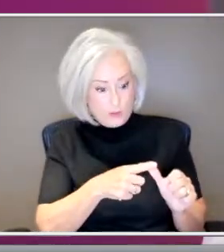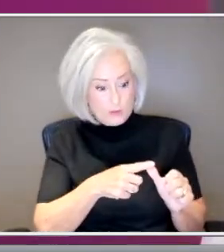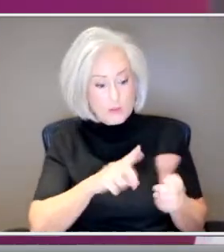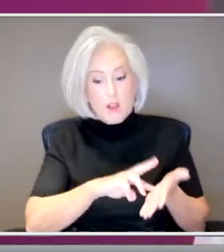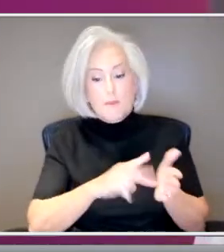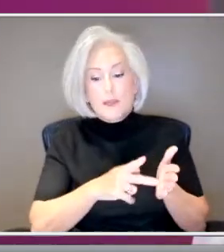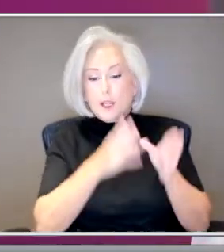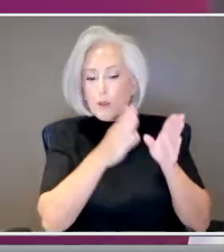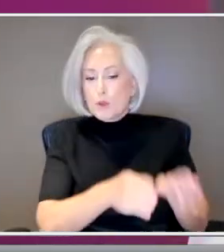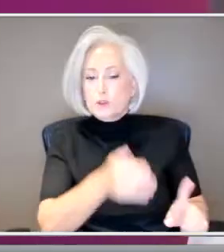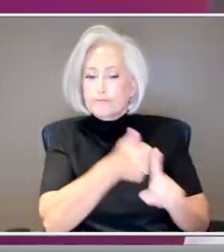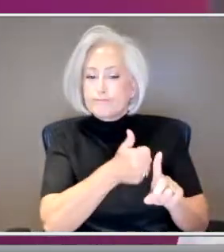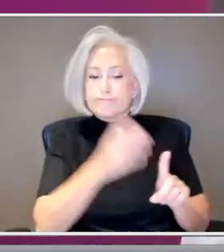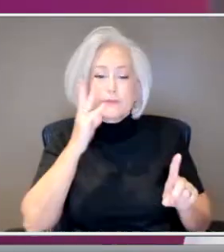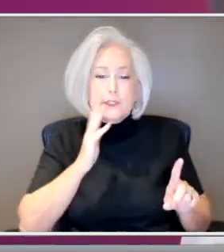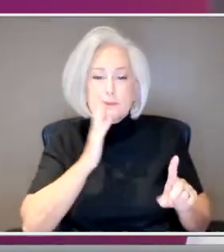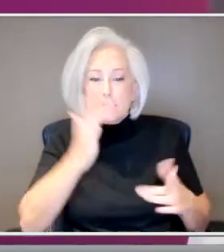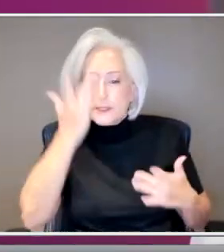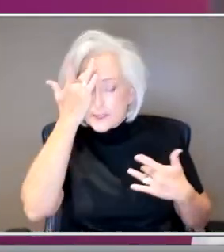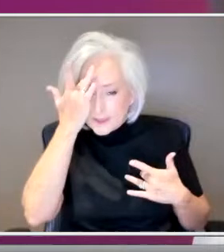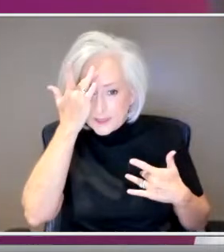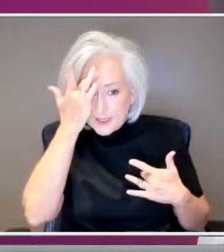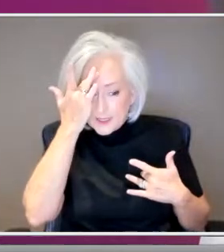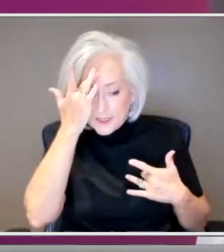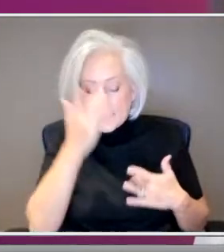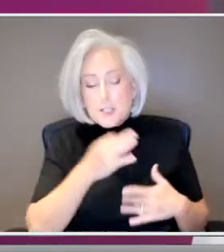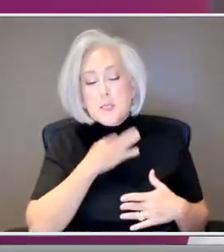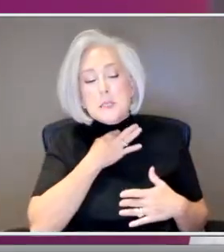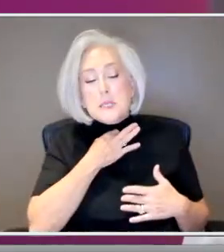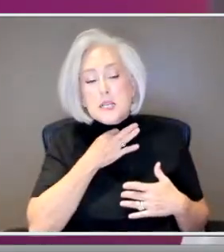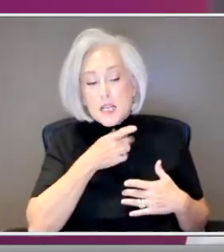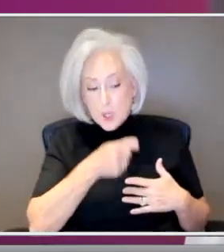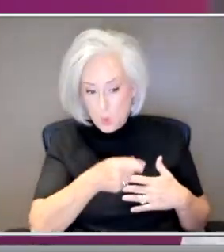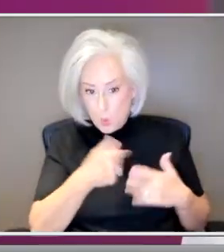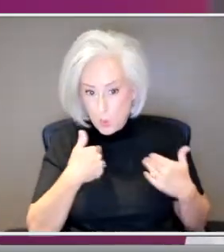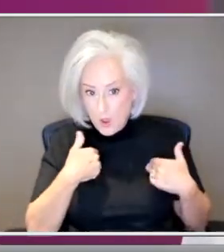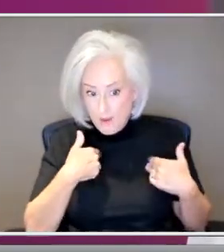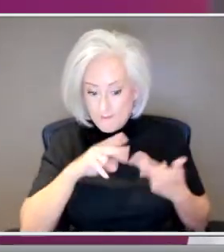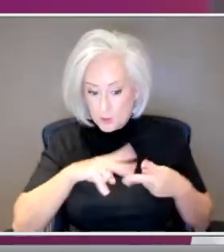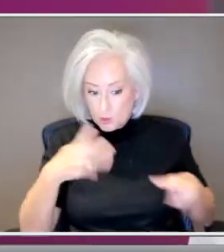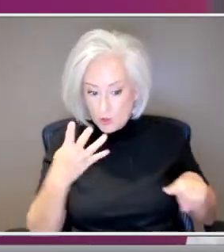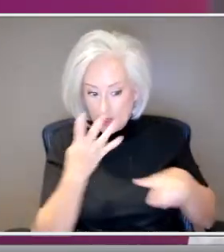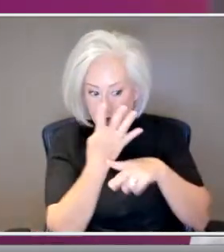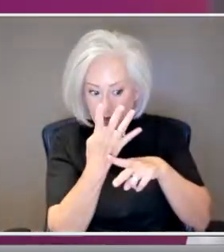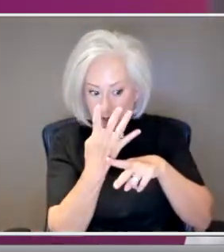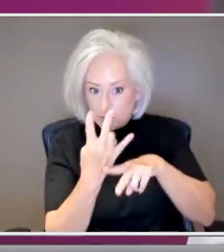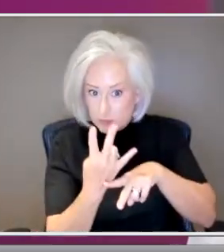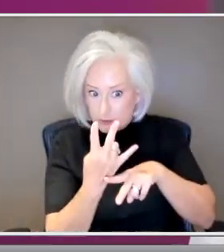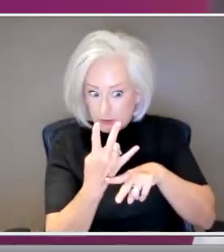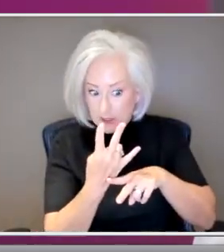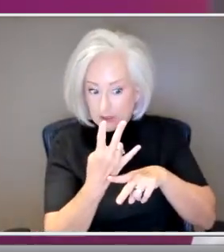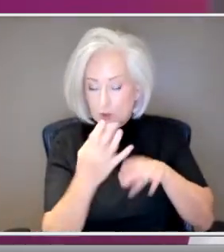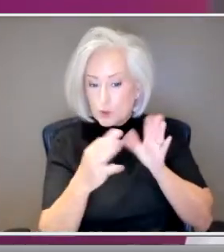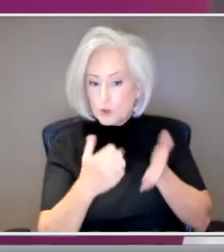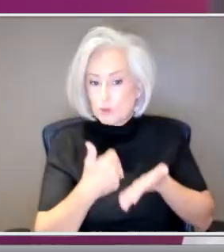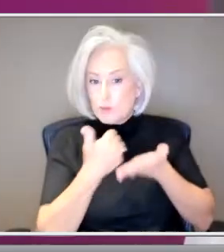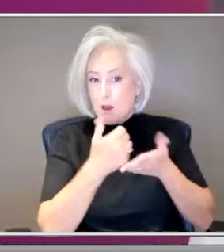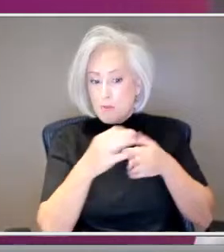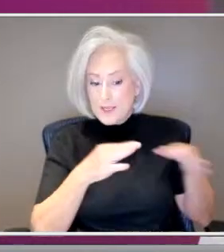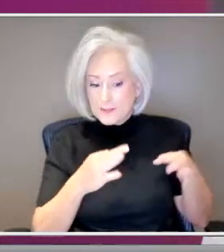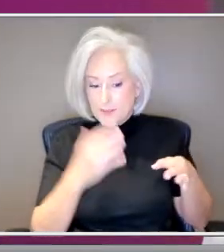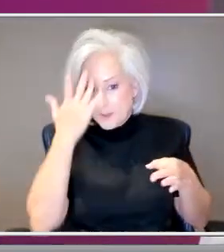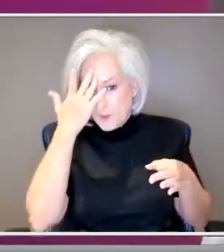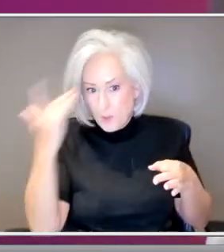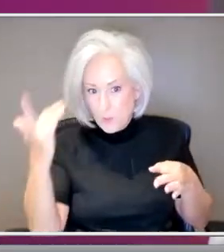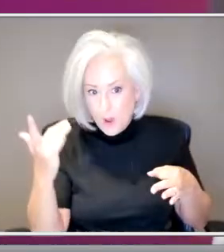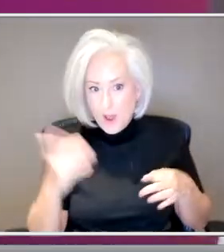first, and first finding out, is there a genetic marker that explains why you have cardiomyopathy,